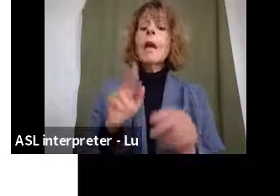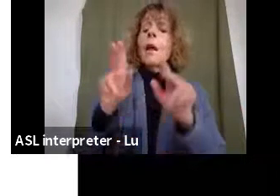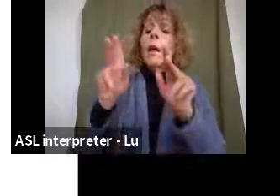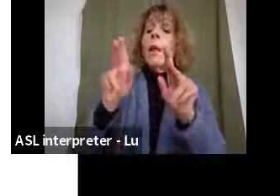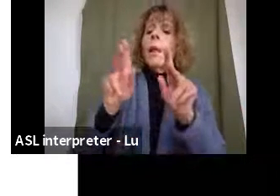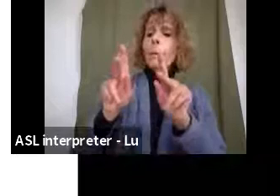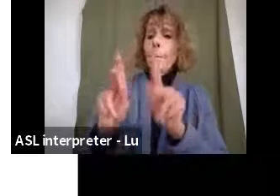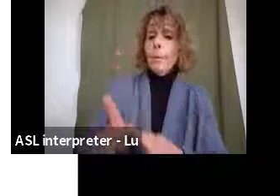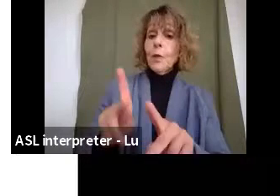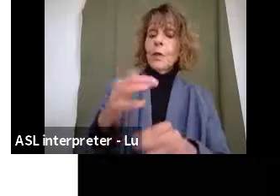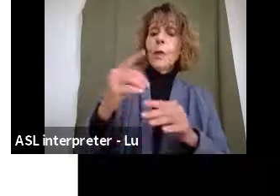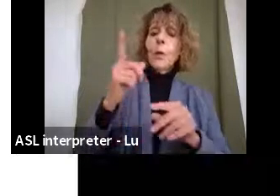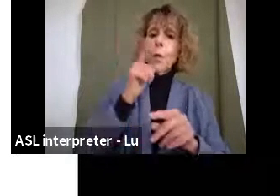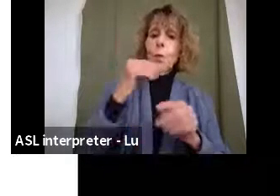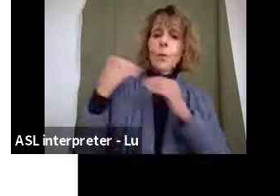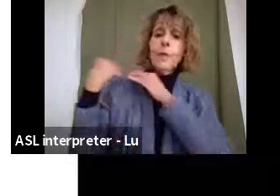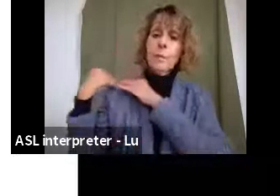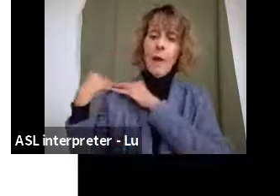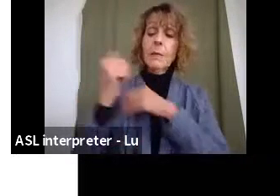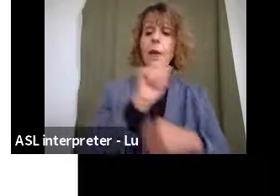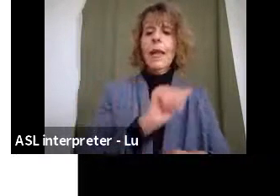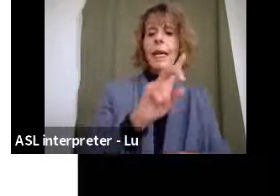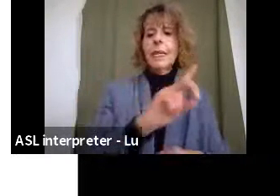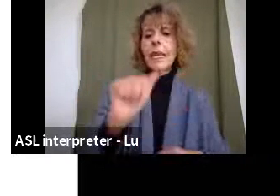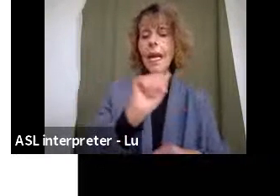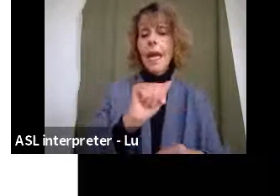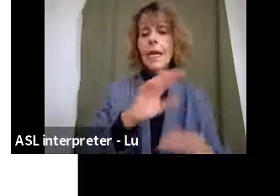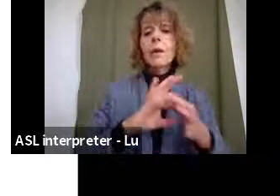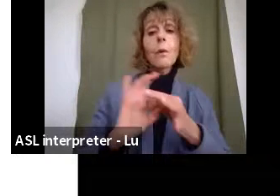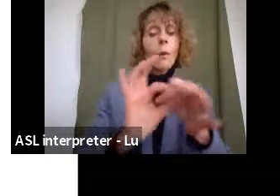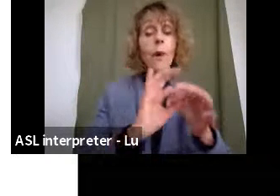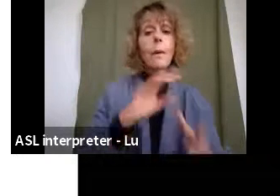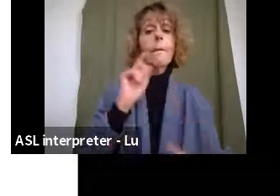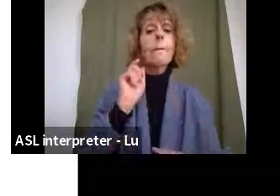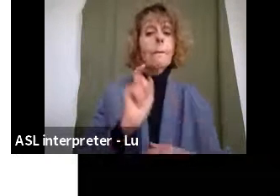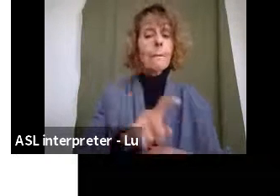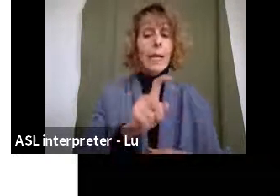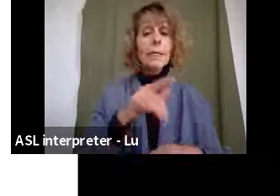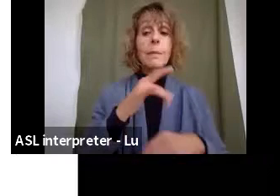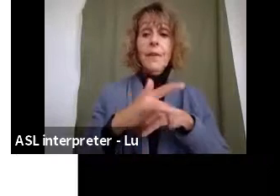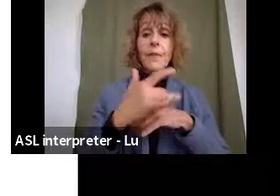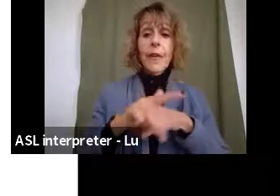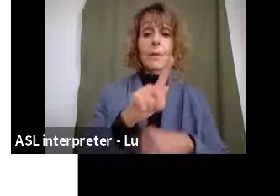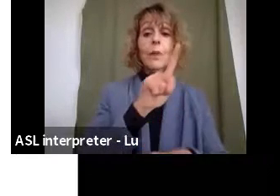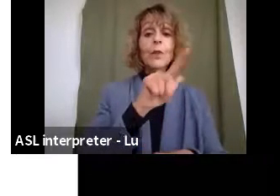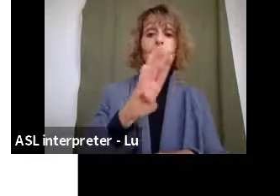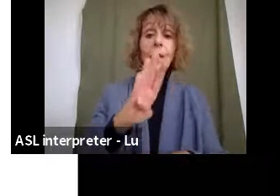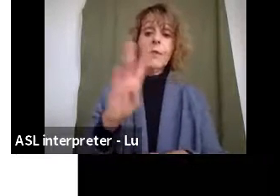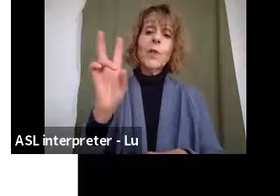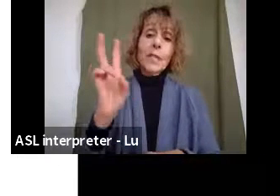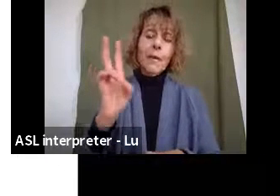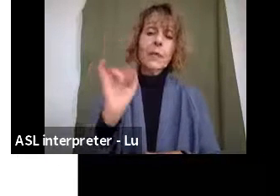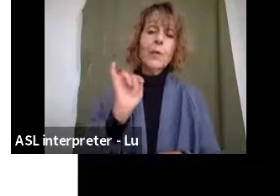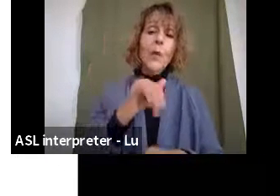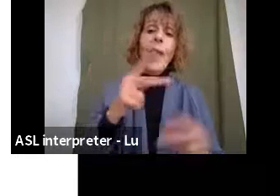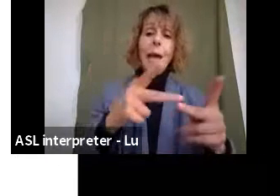hospital setting, the person has to be available 24/7. So that's why I said it's going to be more than one person, because no one person is going to be